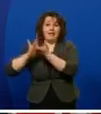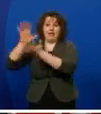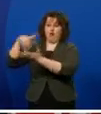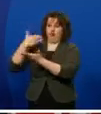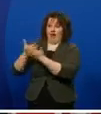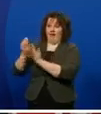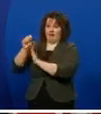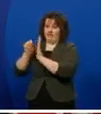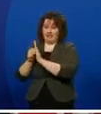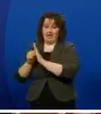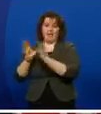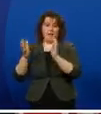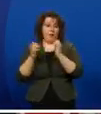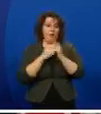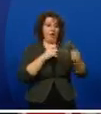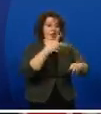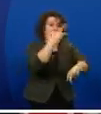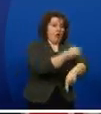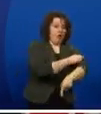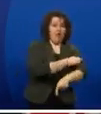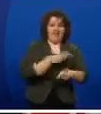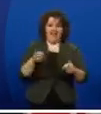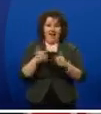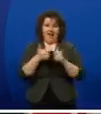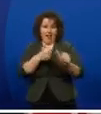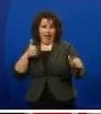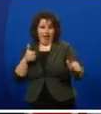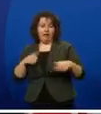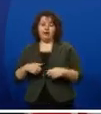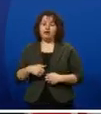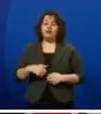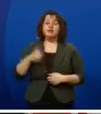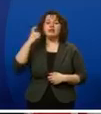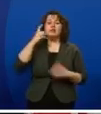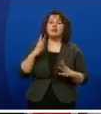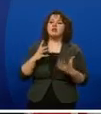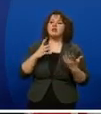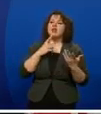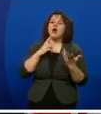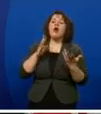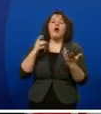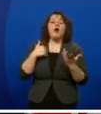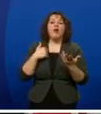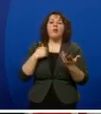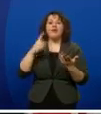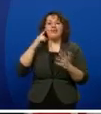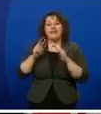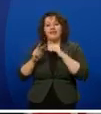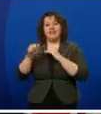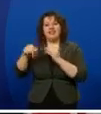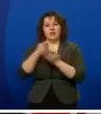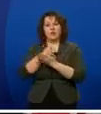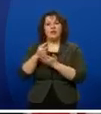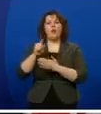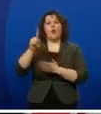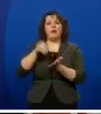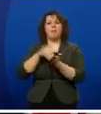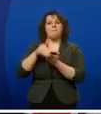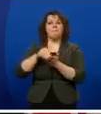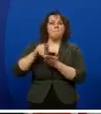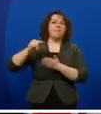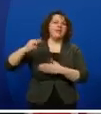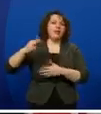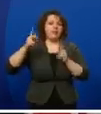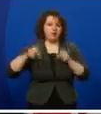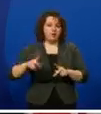Well, as I indicated in my remarks, we anticipate vaccinating the millionth Iowan by this week. Sometimes it's a